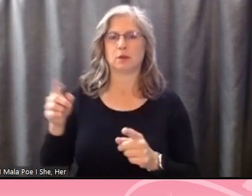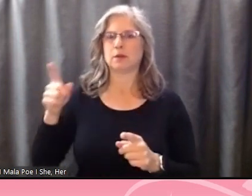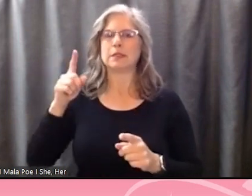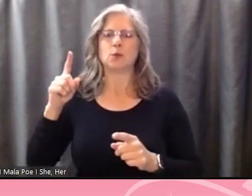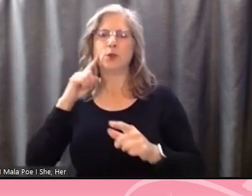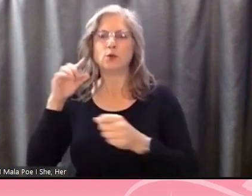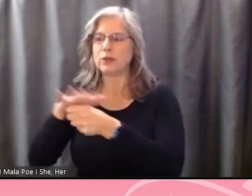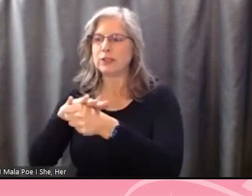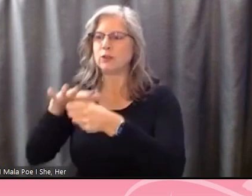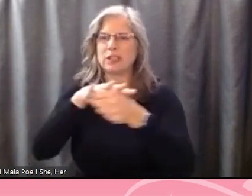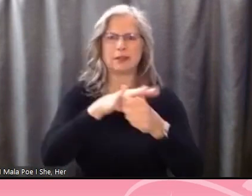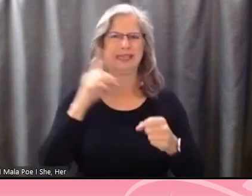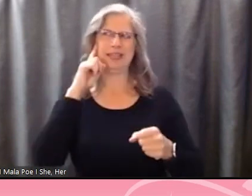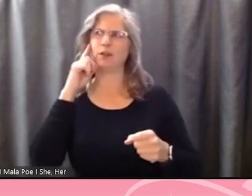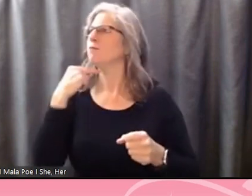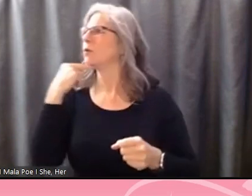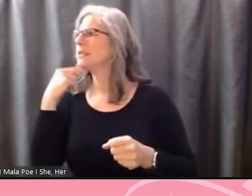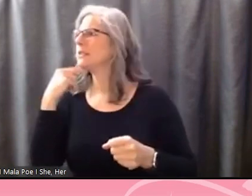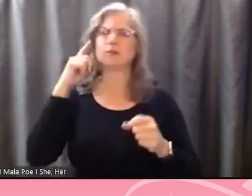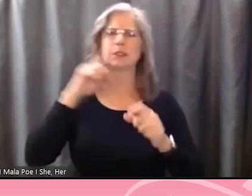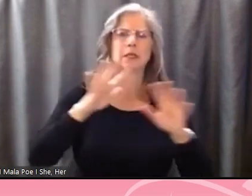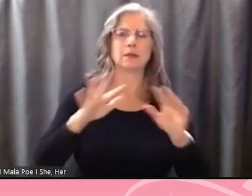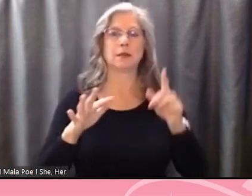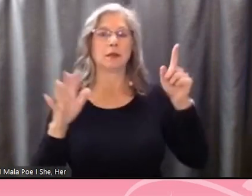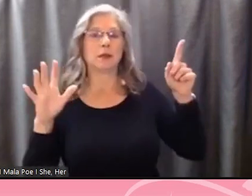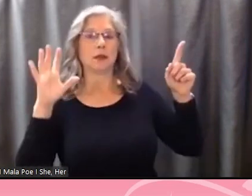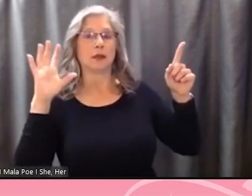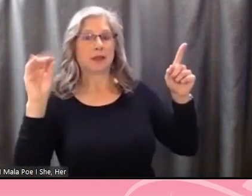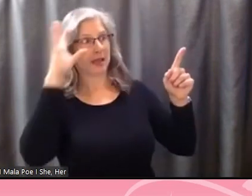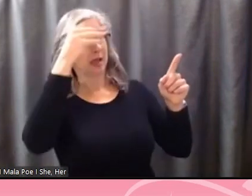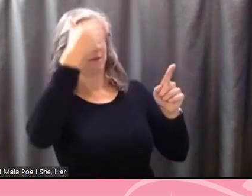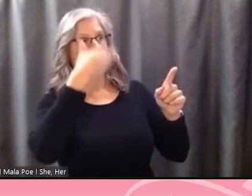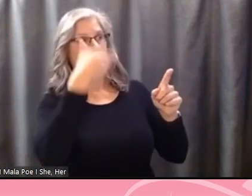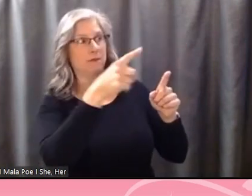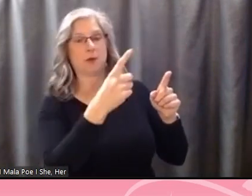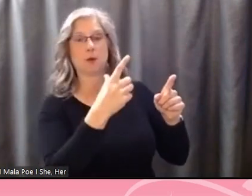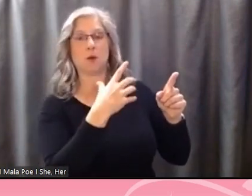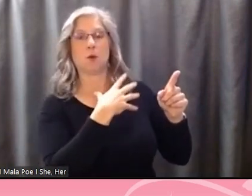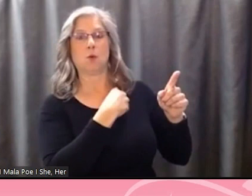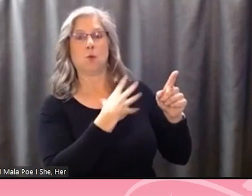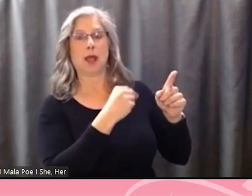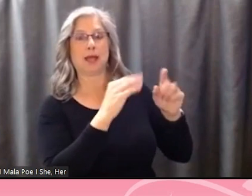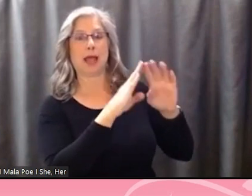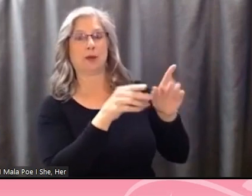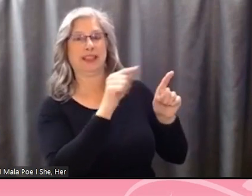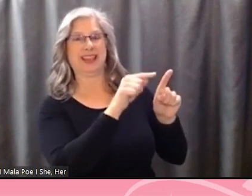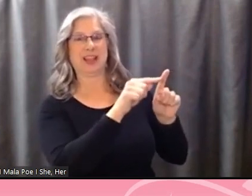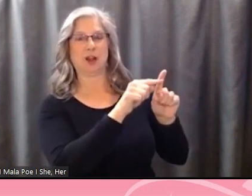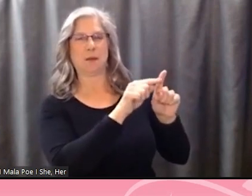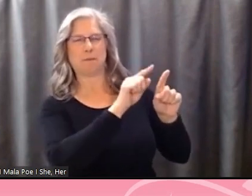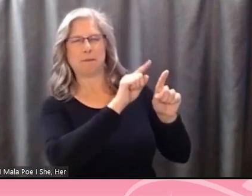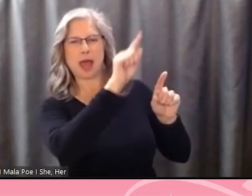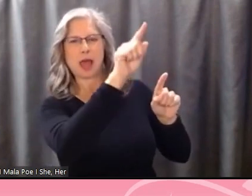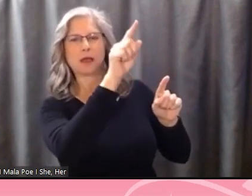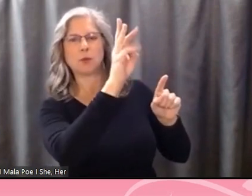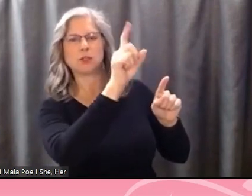sounds. Guy in front of the White House there, in the back of that woods, way back there. It's deep